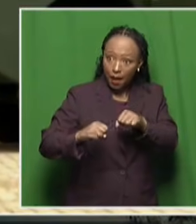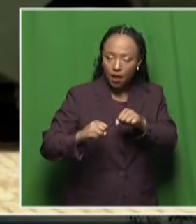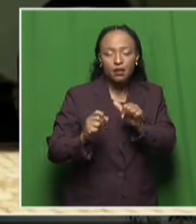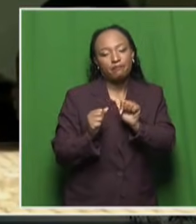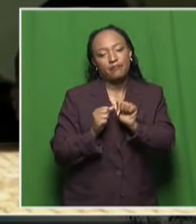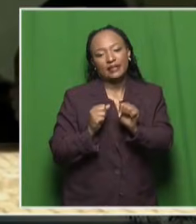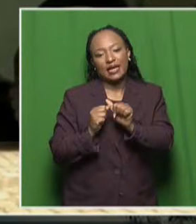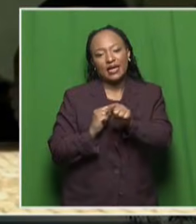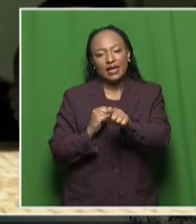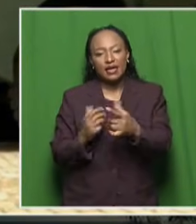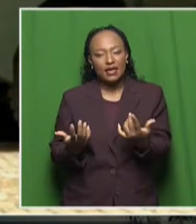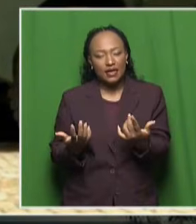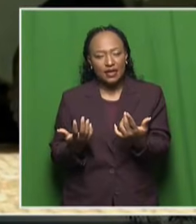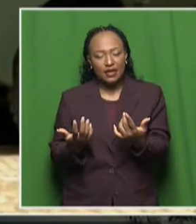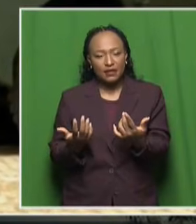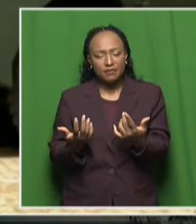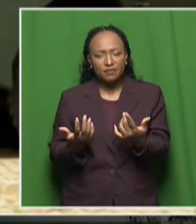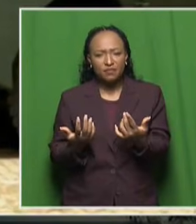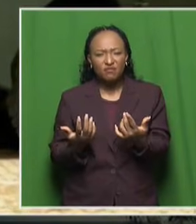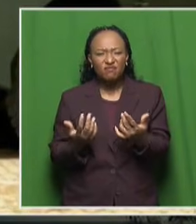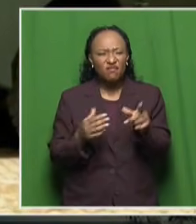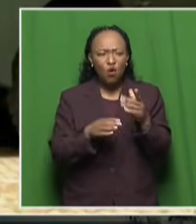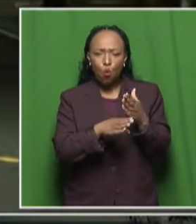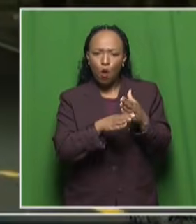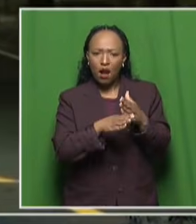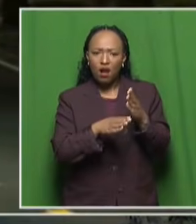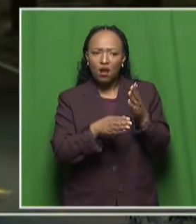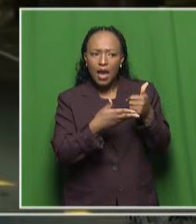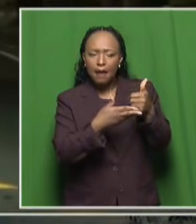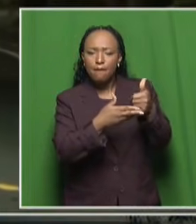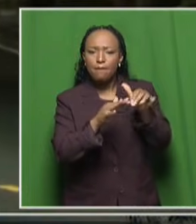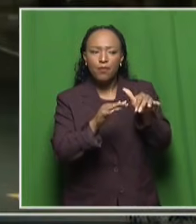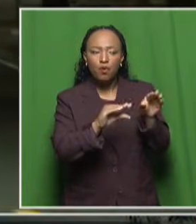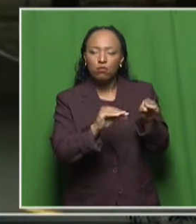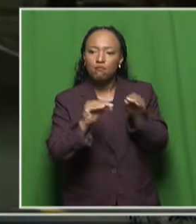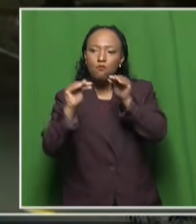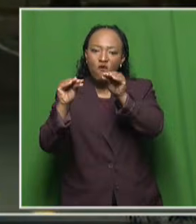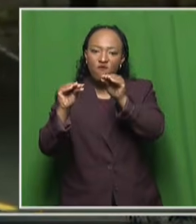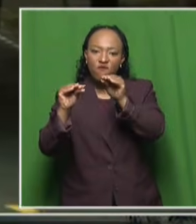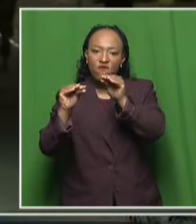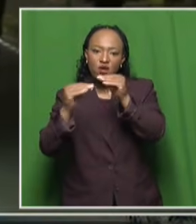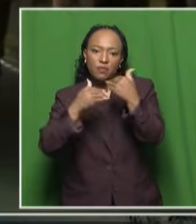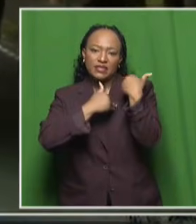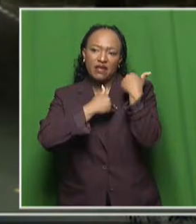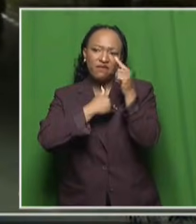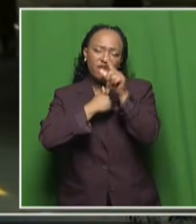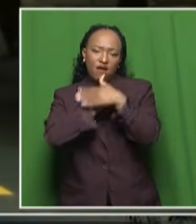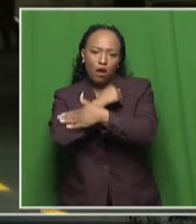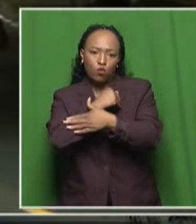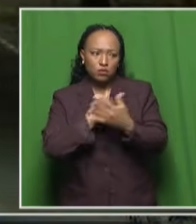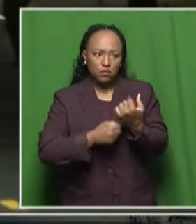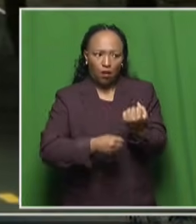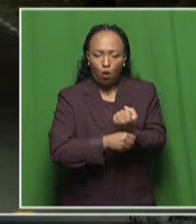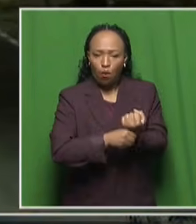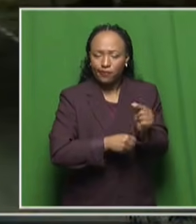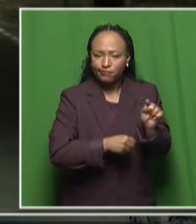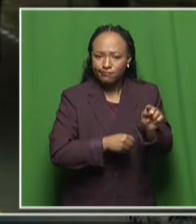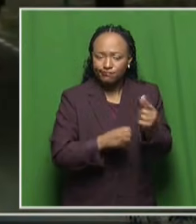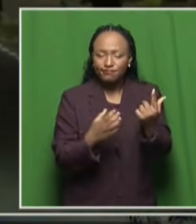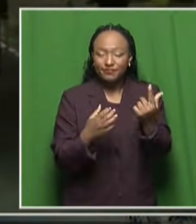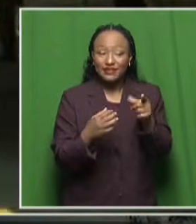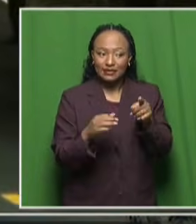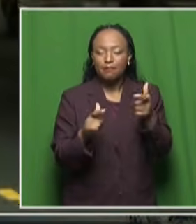But there's nothing called a refugee operation in terms of the function of diplomatic missions. So that's where the